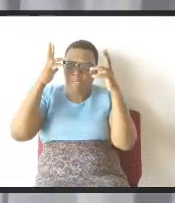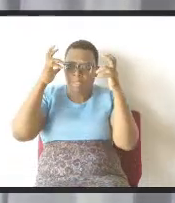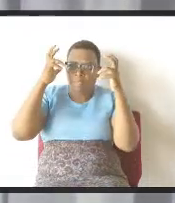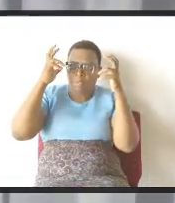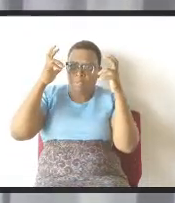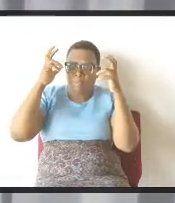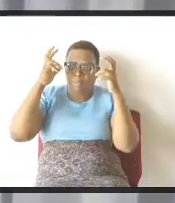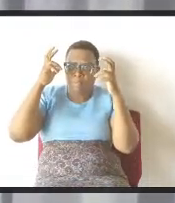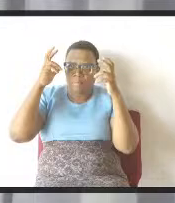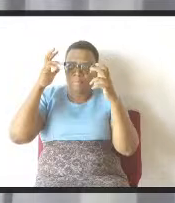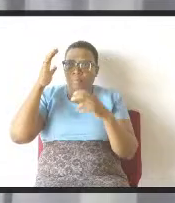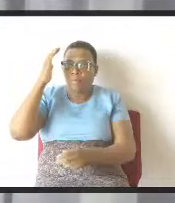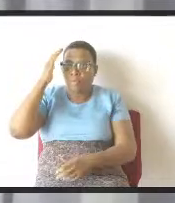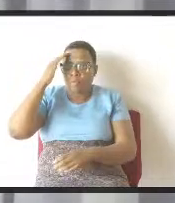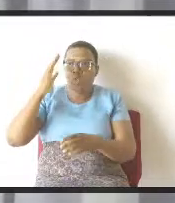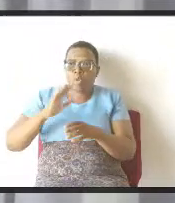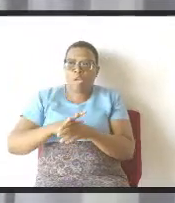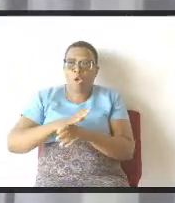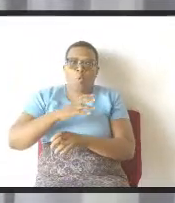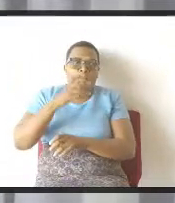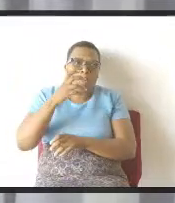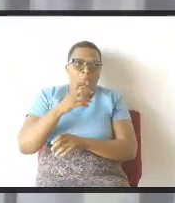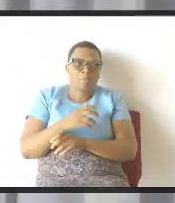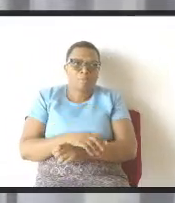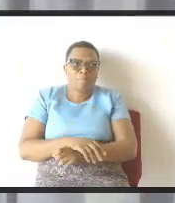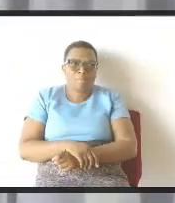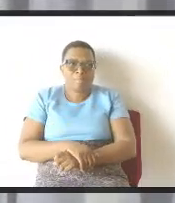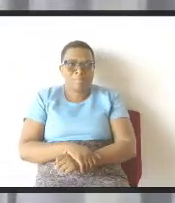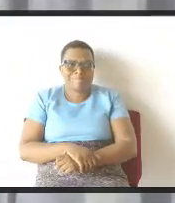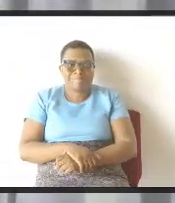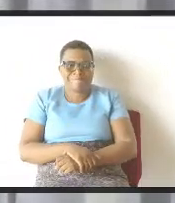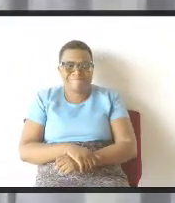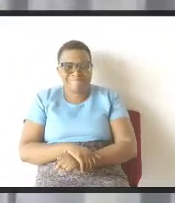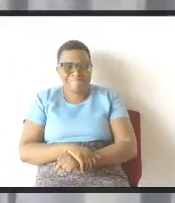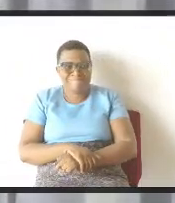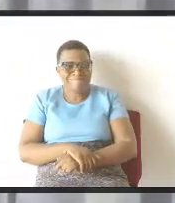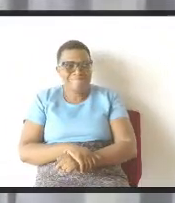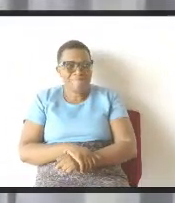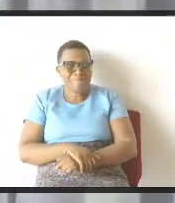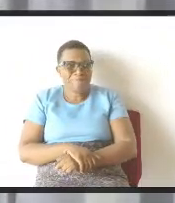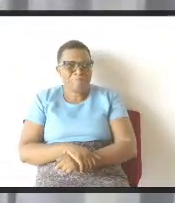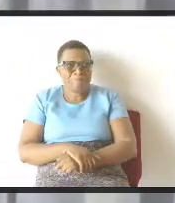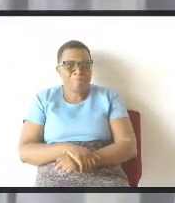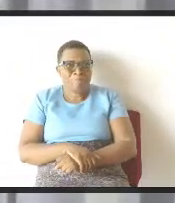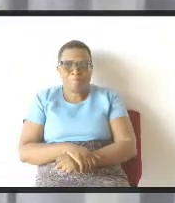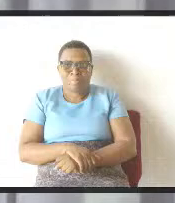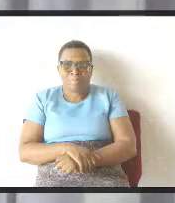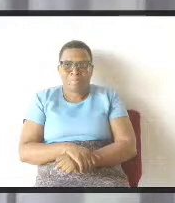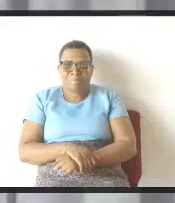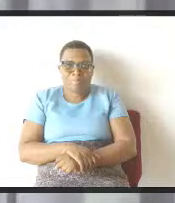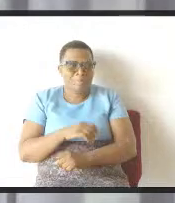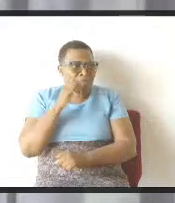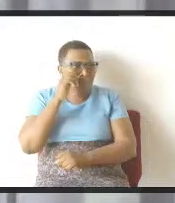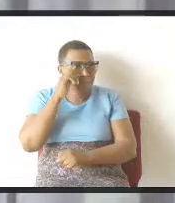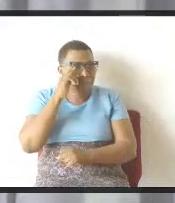of knocking out your spiritual opponent. Now, we have a spiritual opponent named the devil.